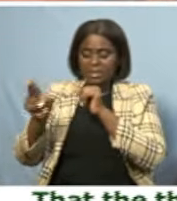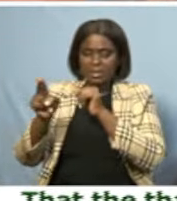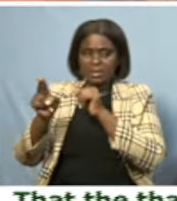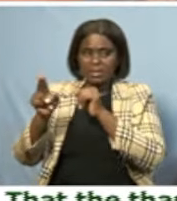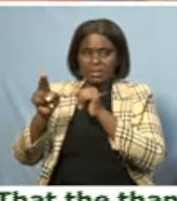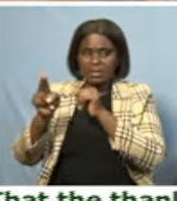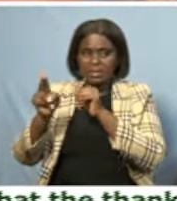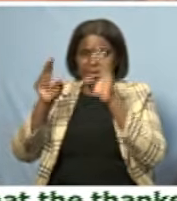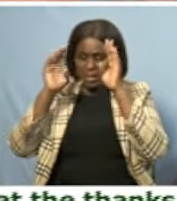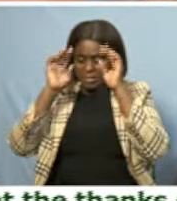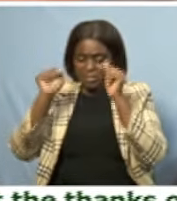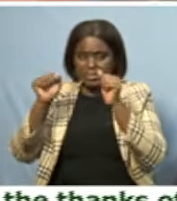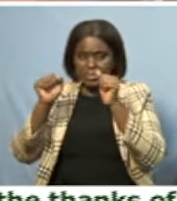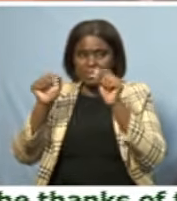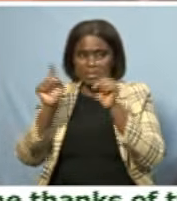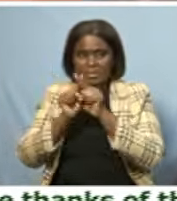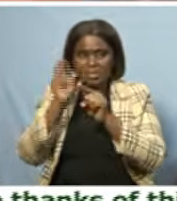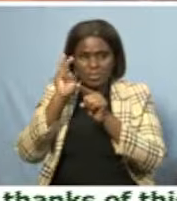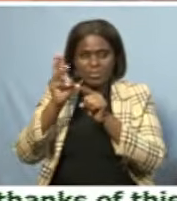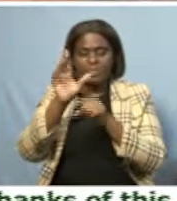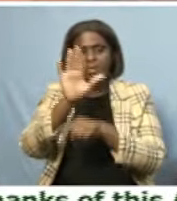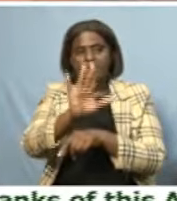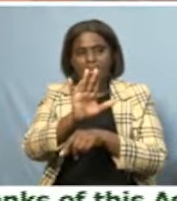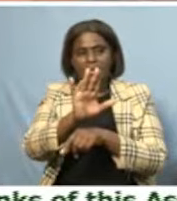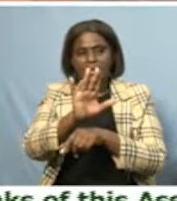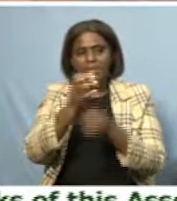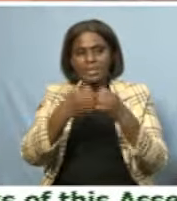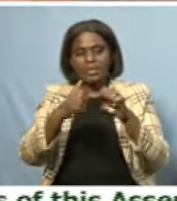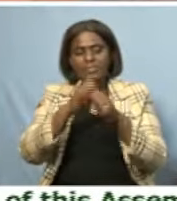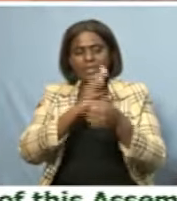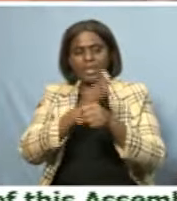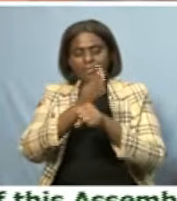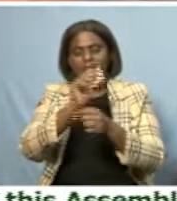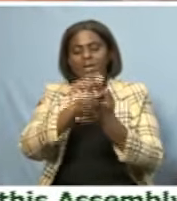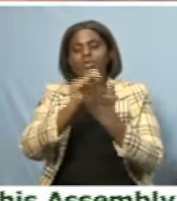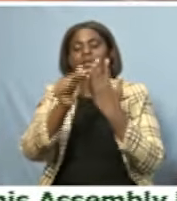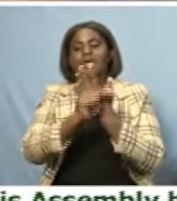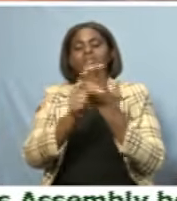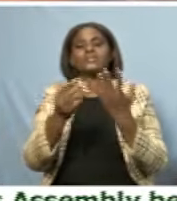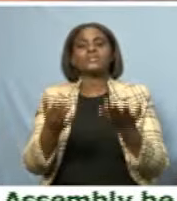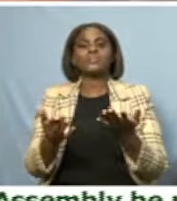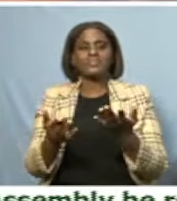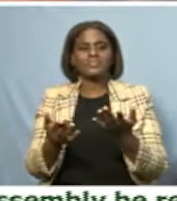the President, and he shall be there even after August.